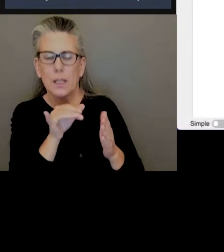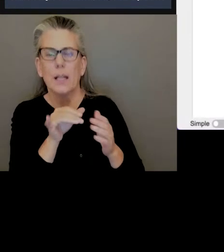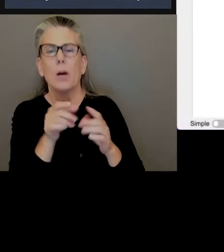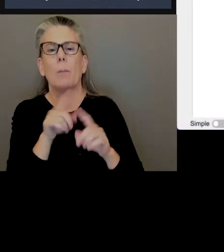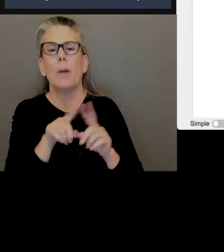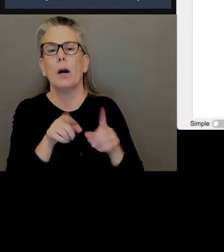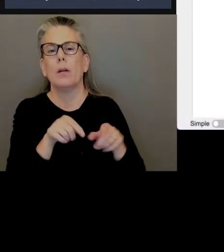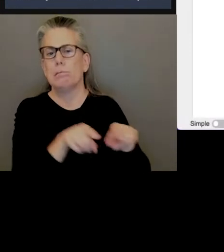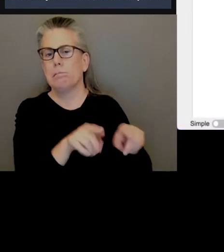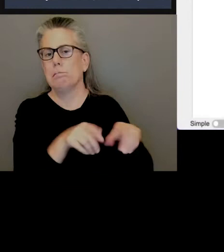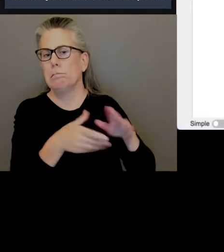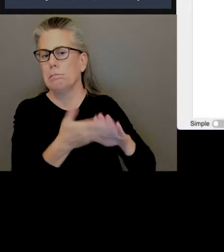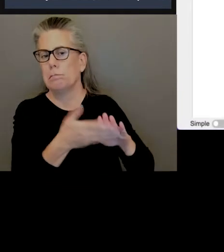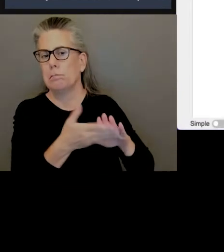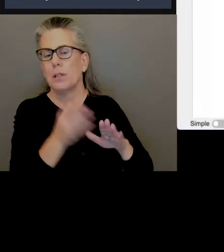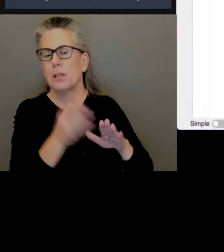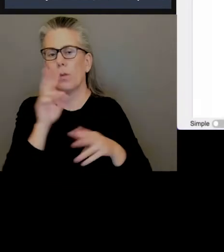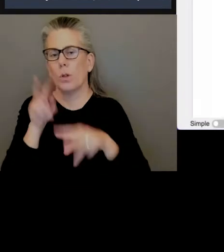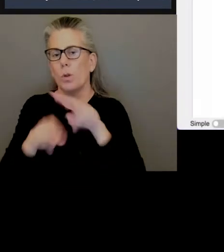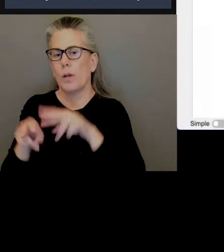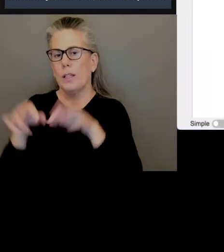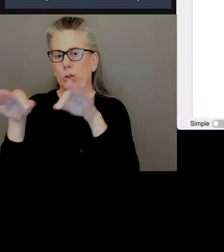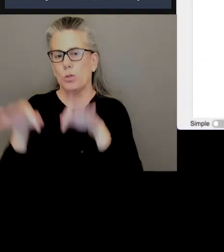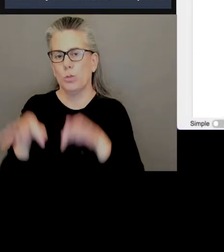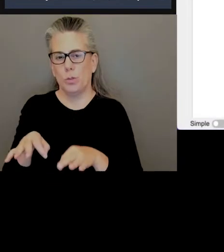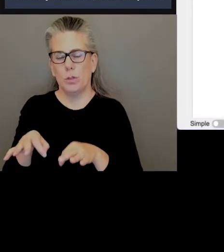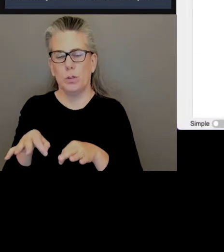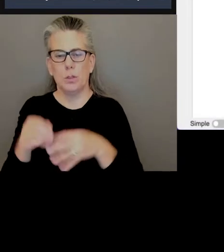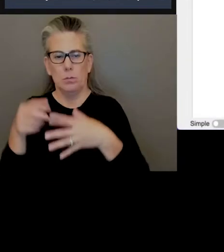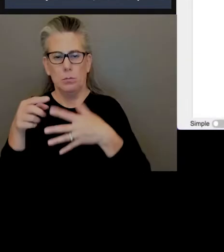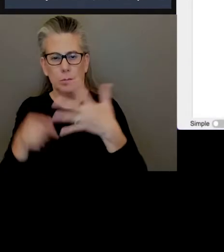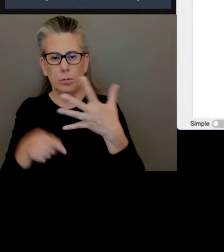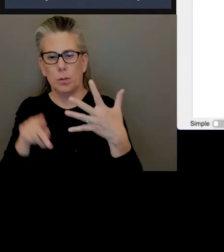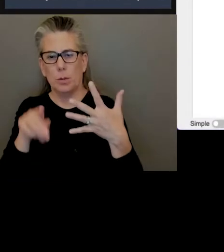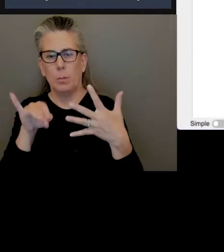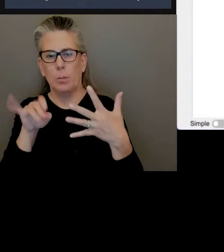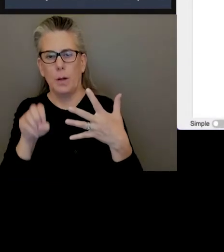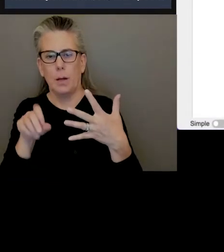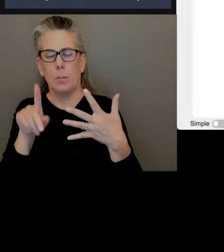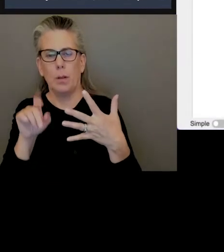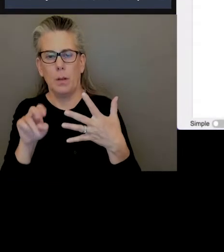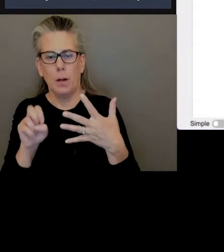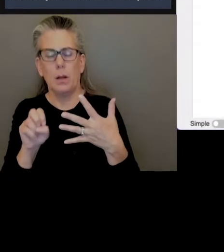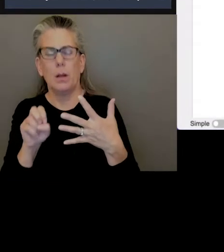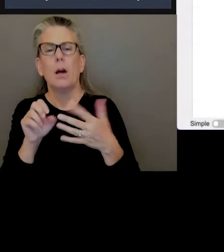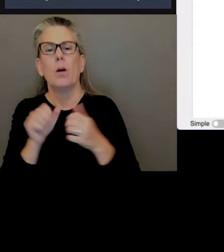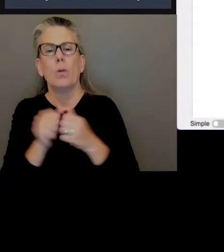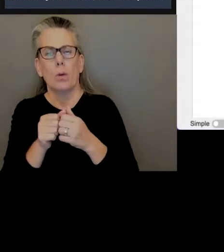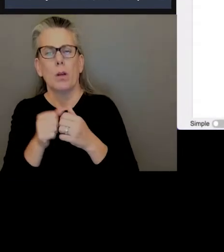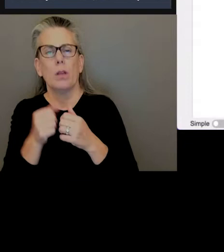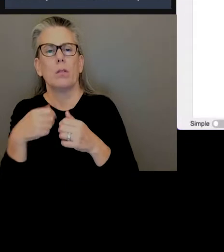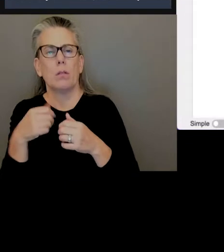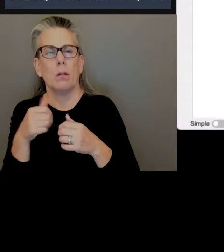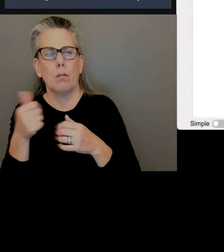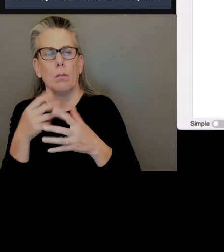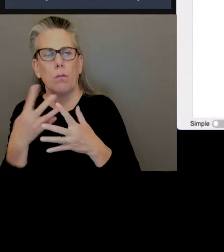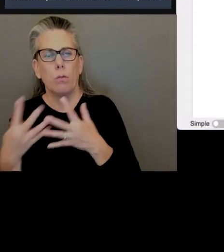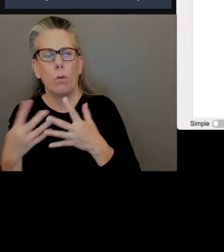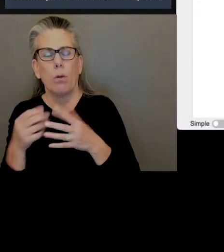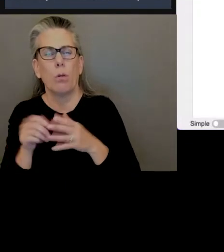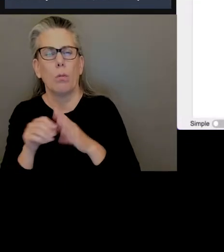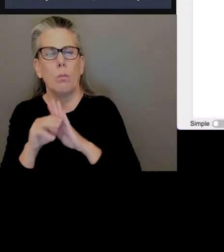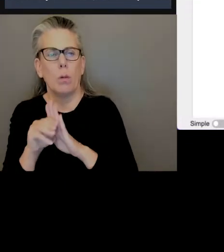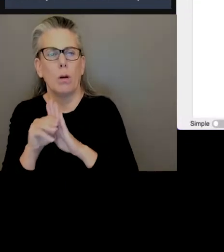once we have installed Kubeflow pipeline, we will import the required libraries, and then we will load the